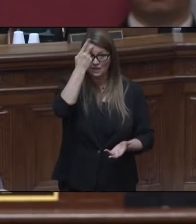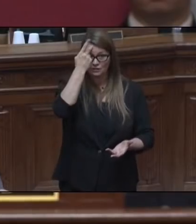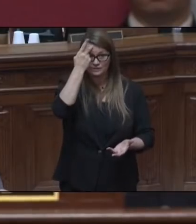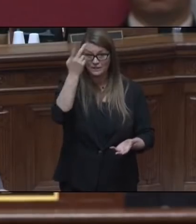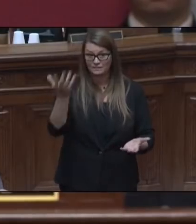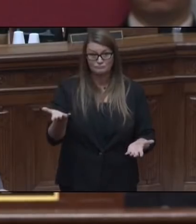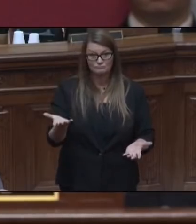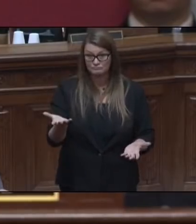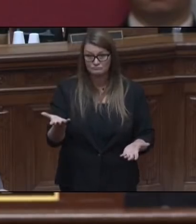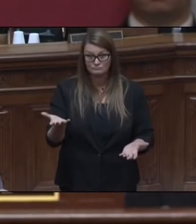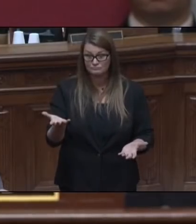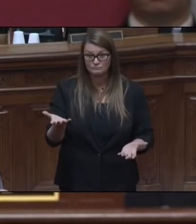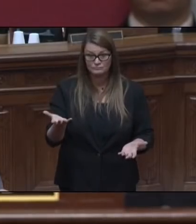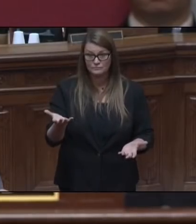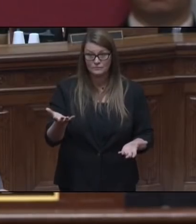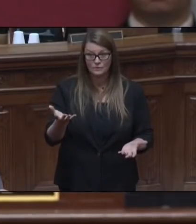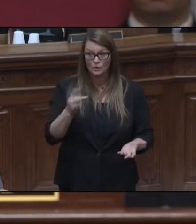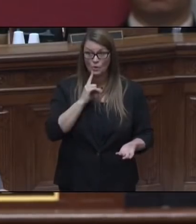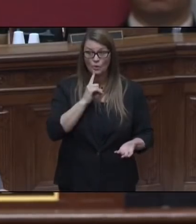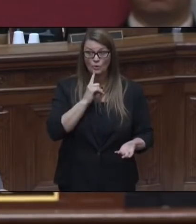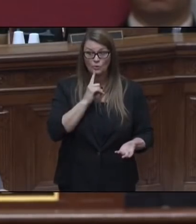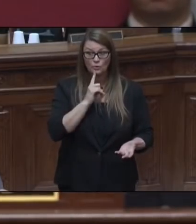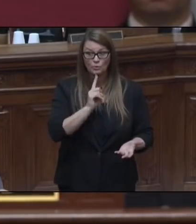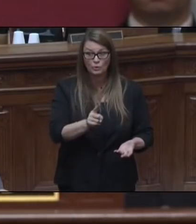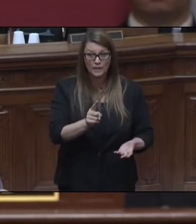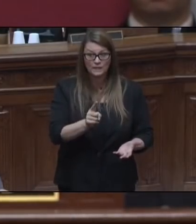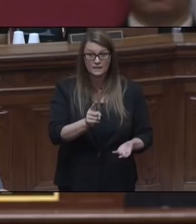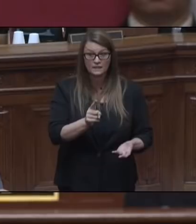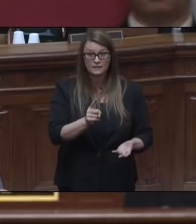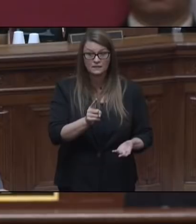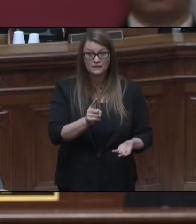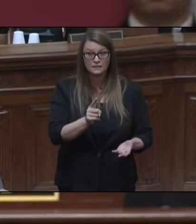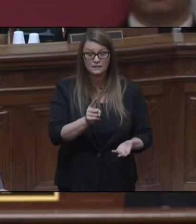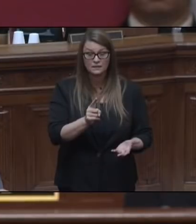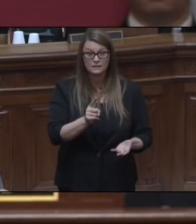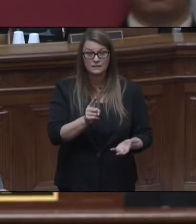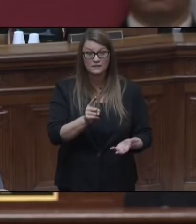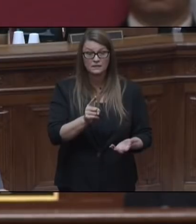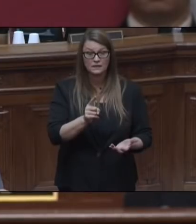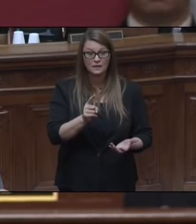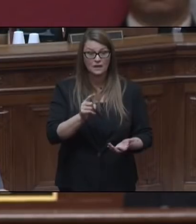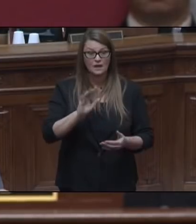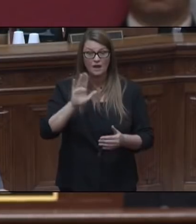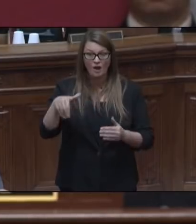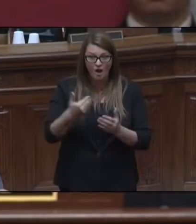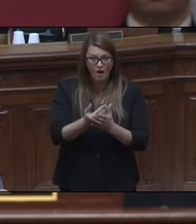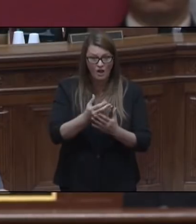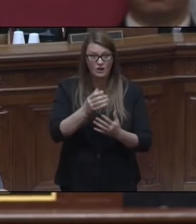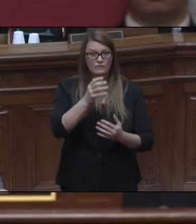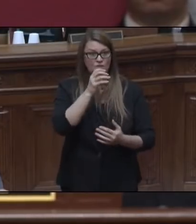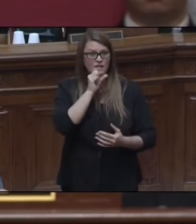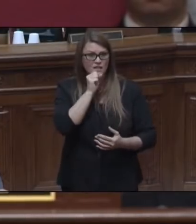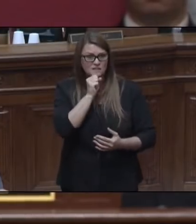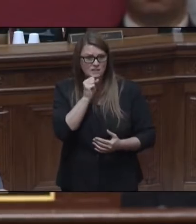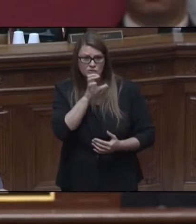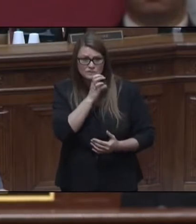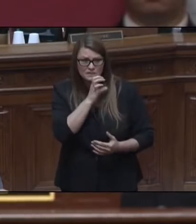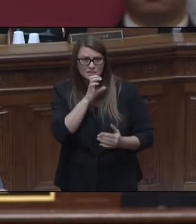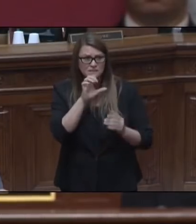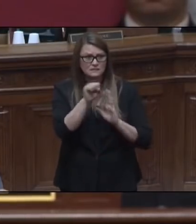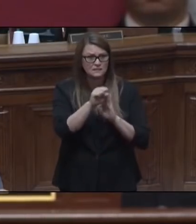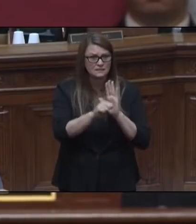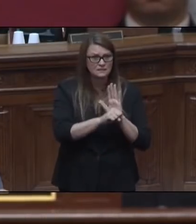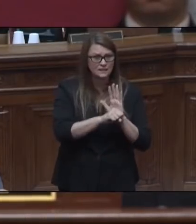opinion. Because really, when it boils right down to it, as elderly as we are, as close as we